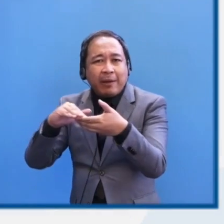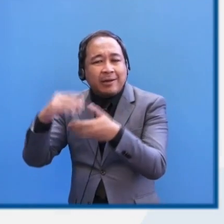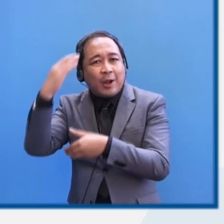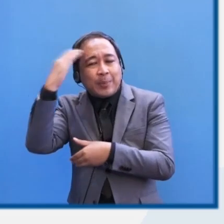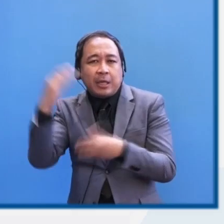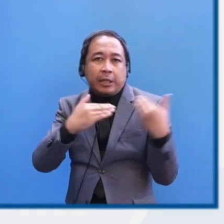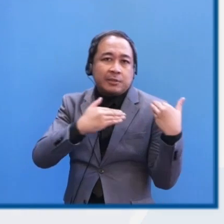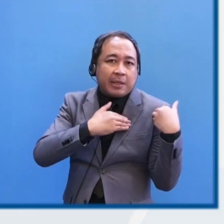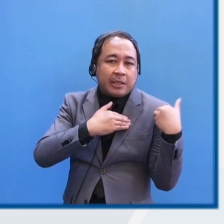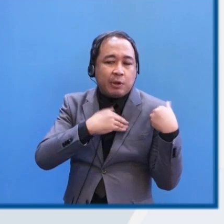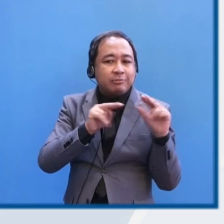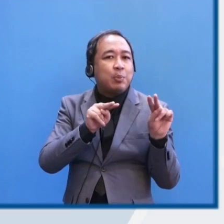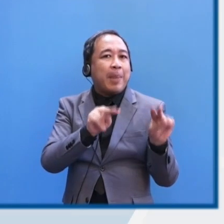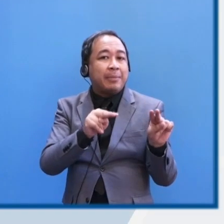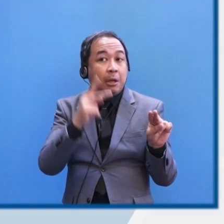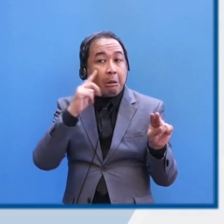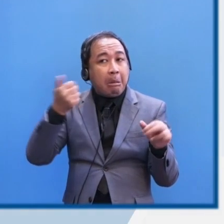question?